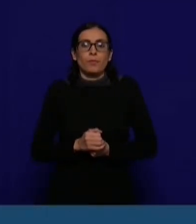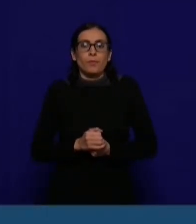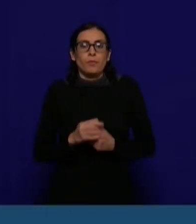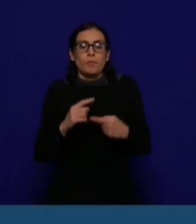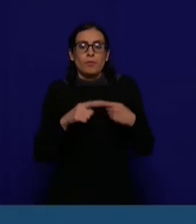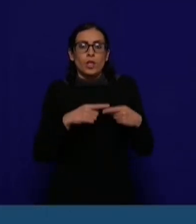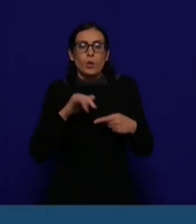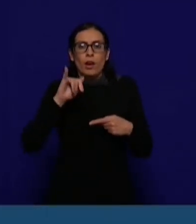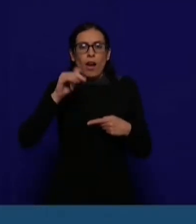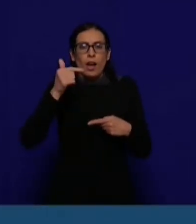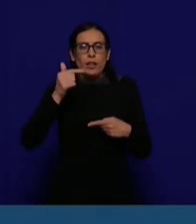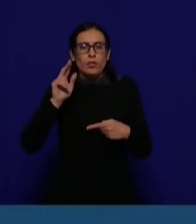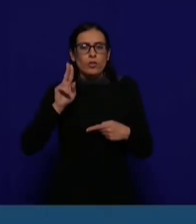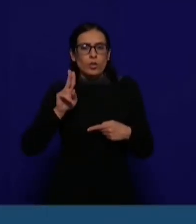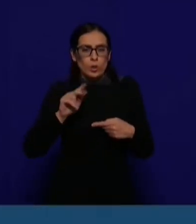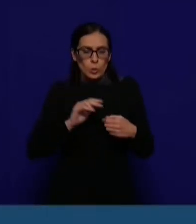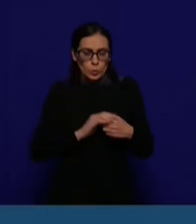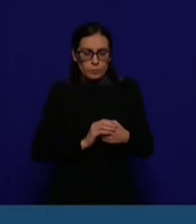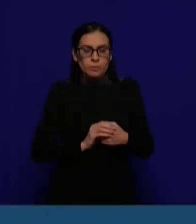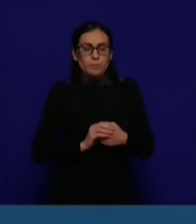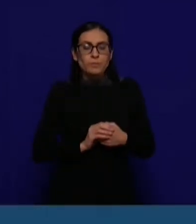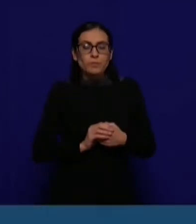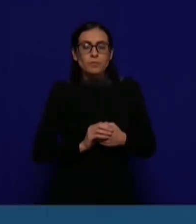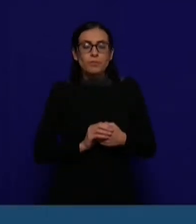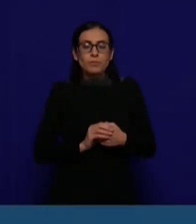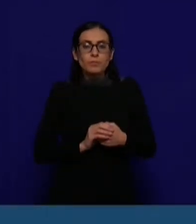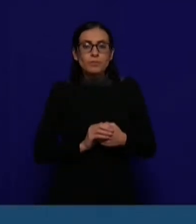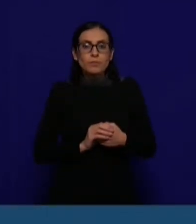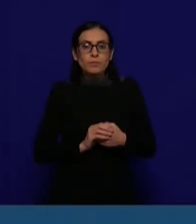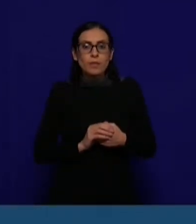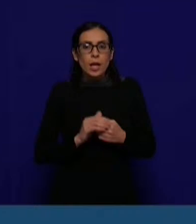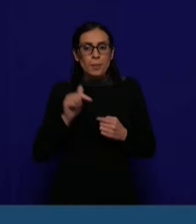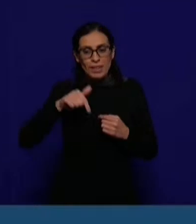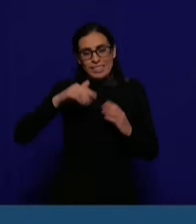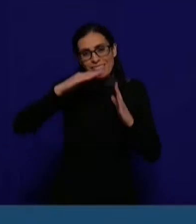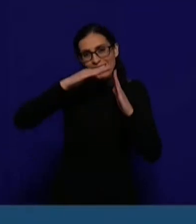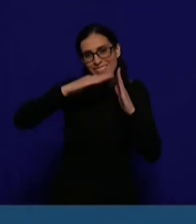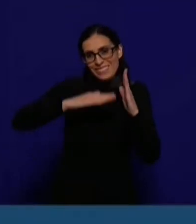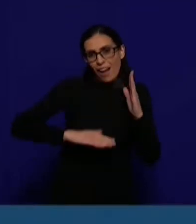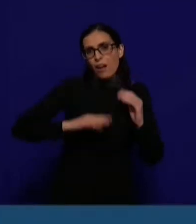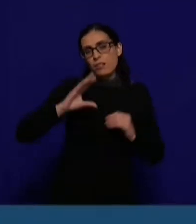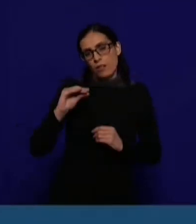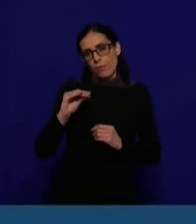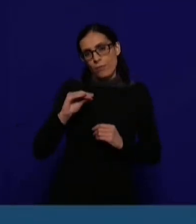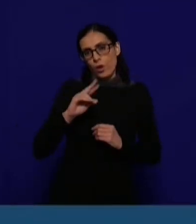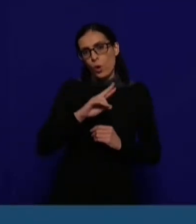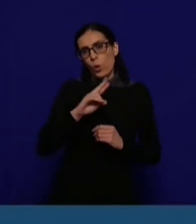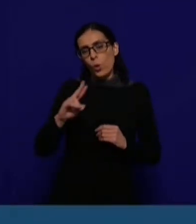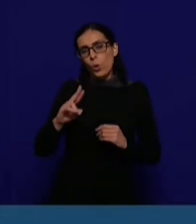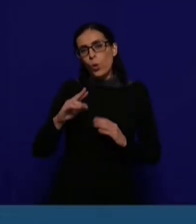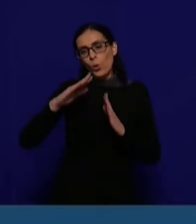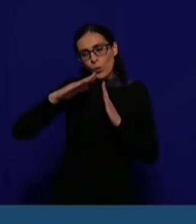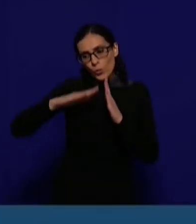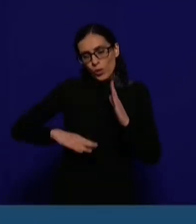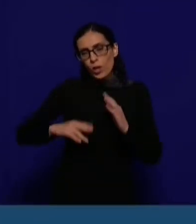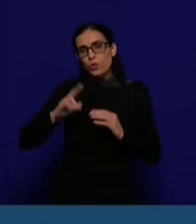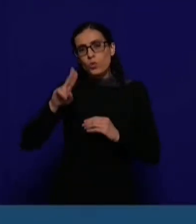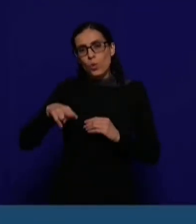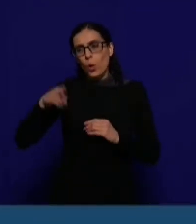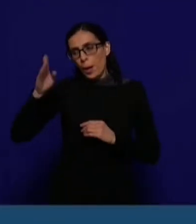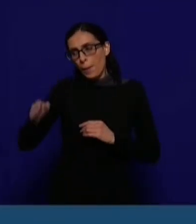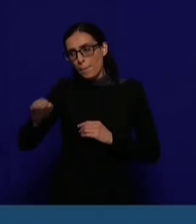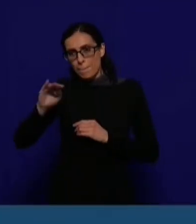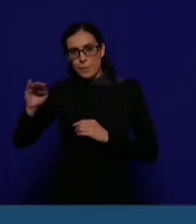l-ammont ta' persuni li qegħdin jidħlu l-ITU issa naqsu tajjeb ħafna wkoll u anke naqsu relattivament ukoll l-imwiet ta'